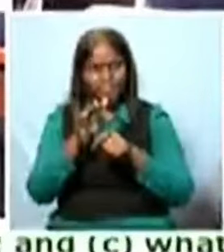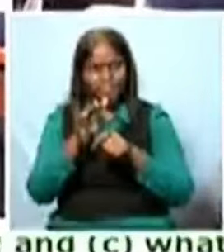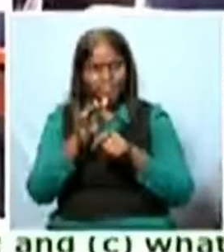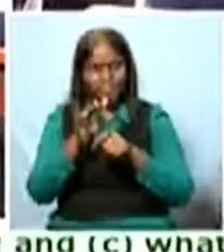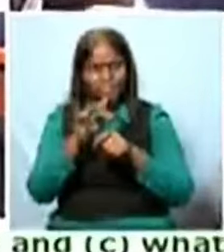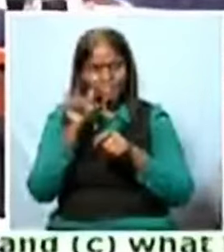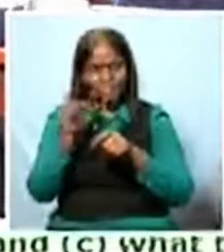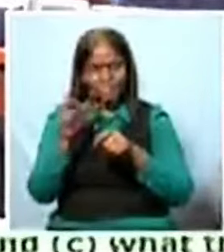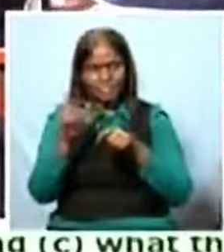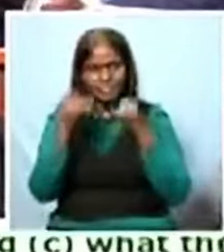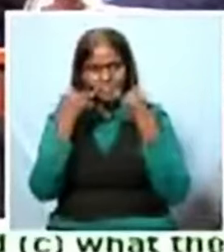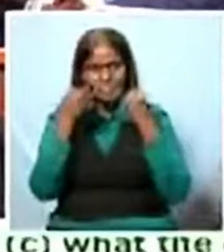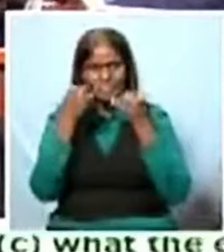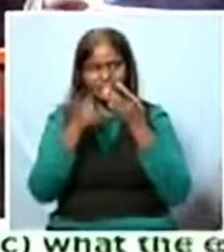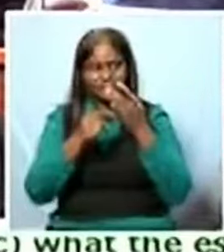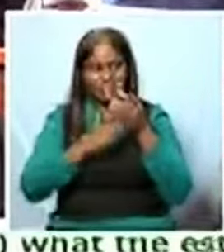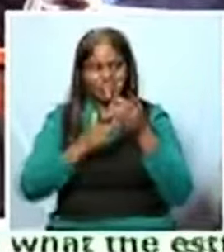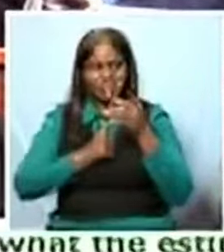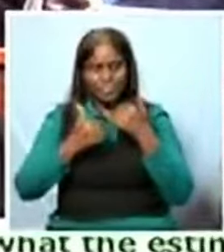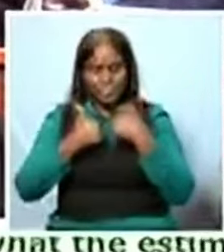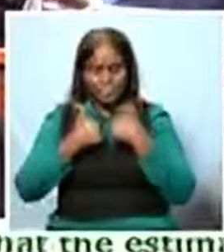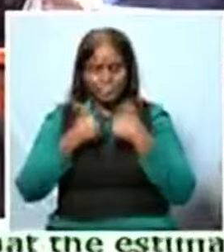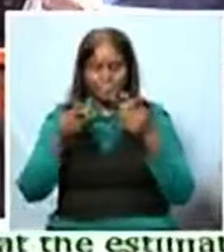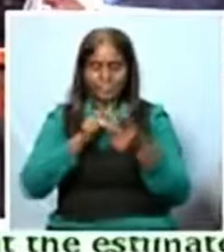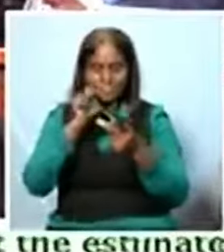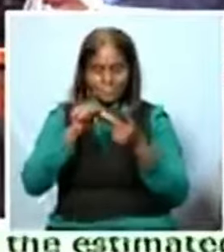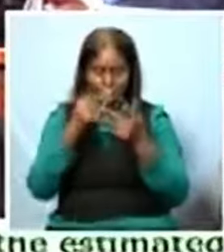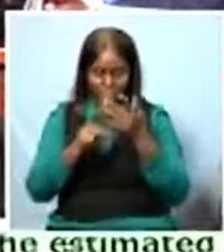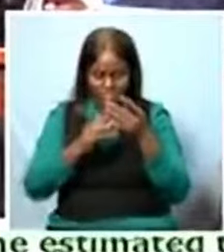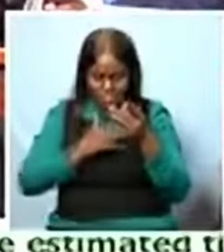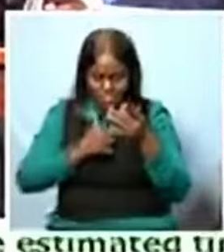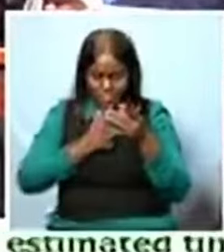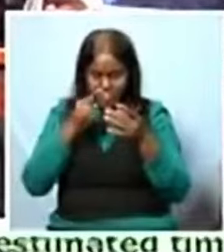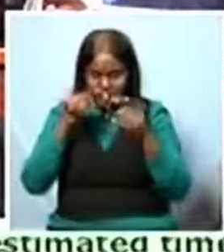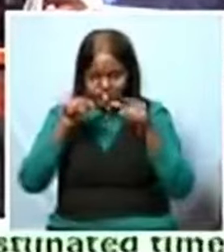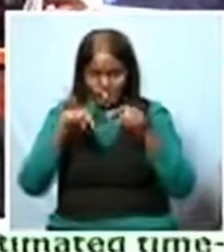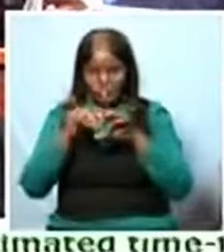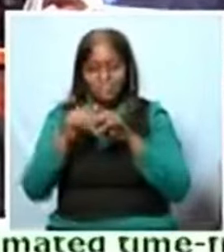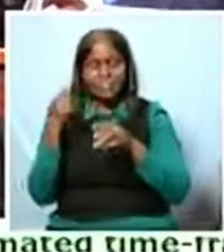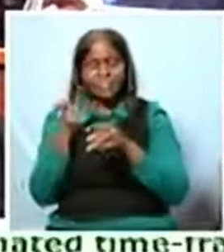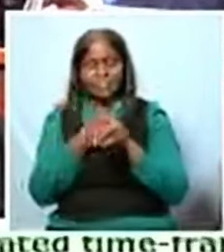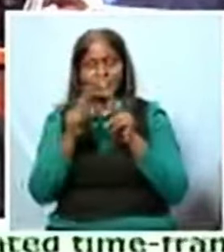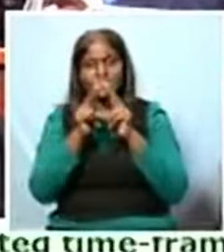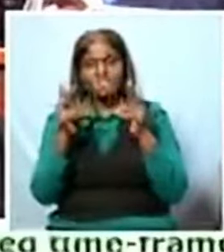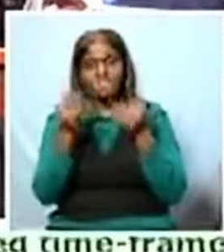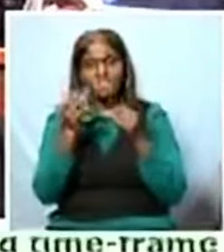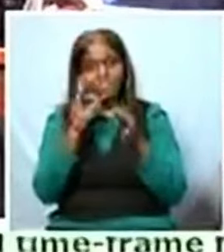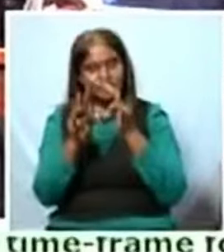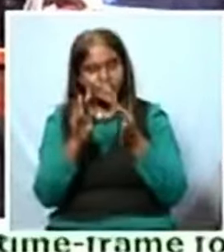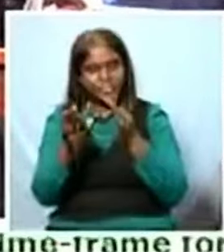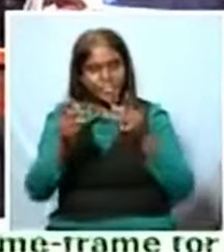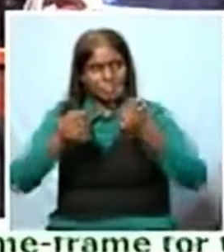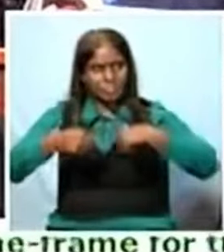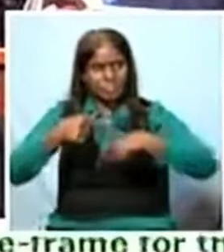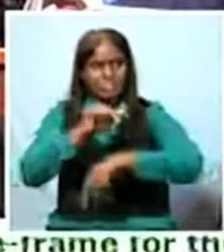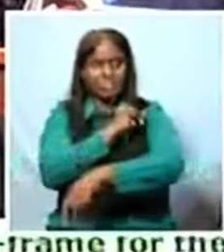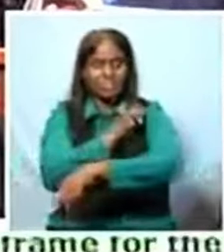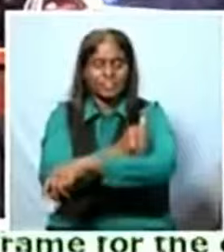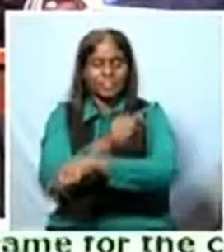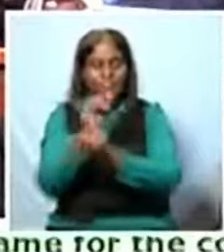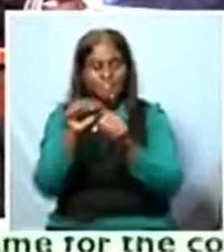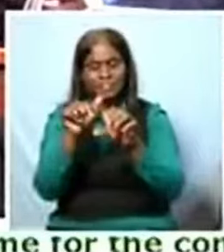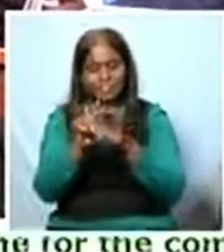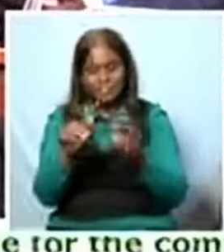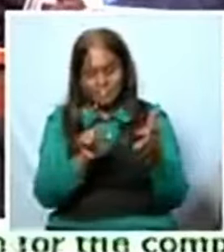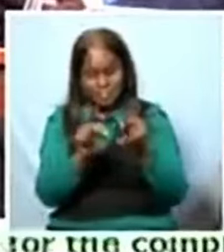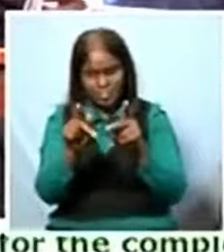the information that I have is exactly what I've said on the floor of the House. So if the local authority in Kasenengwa